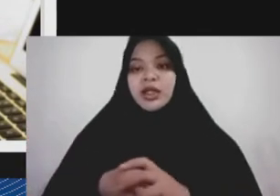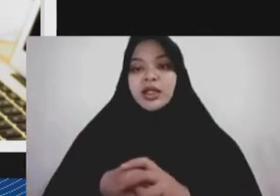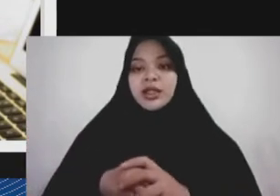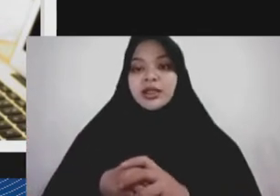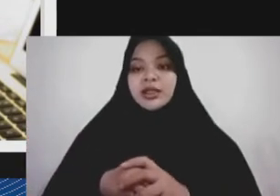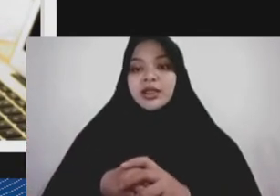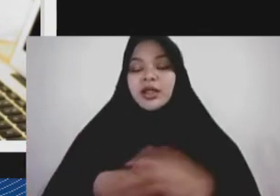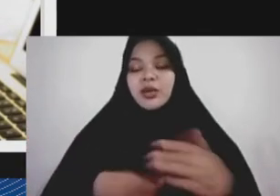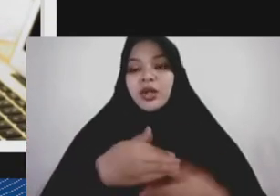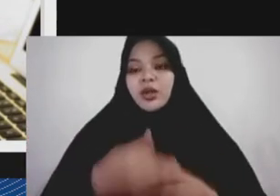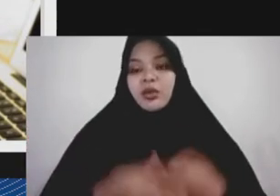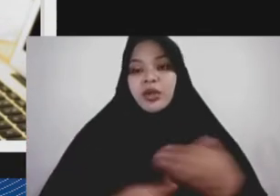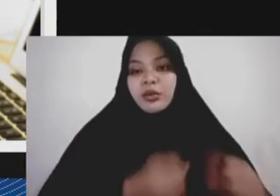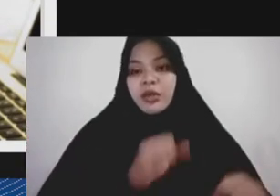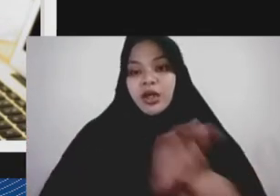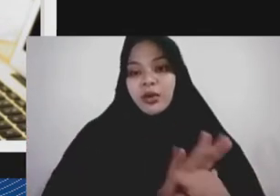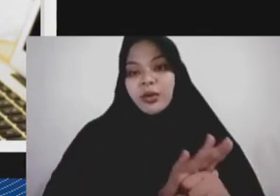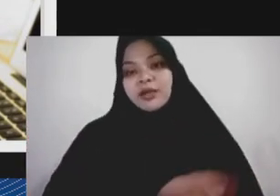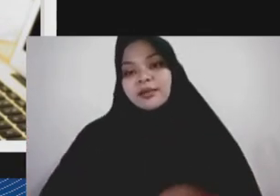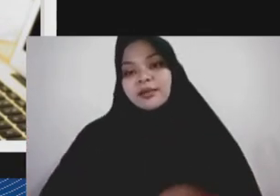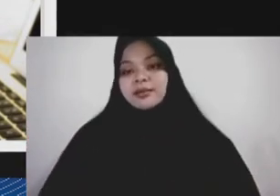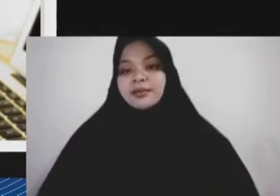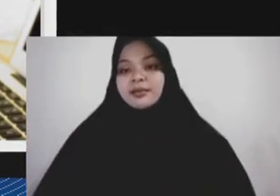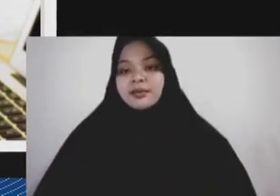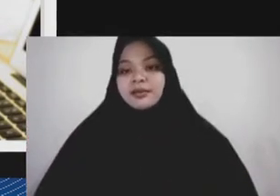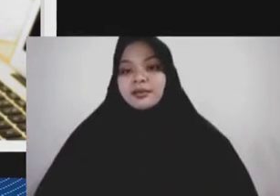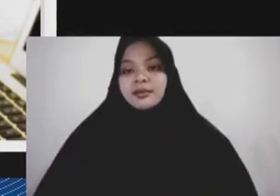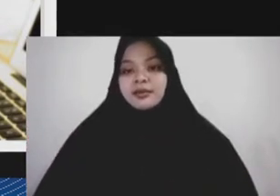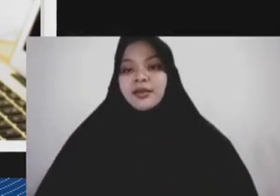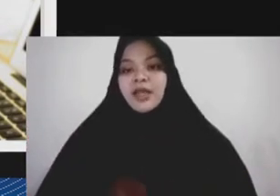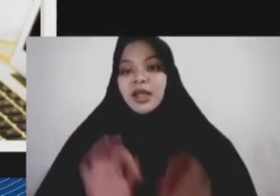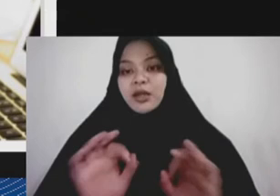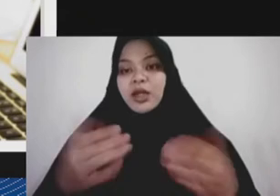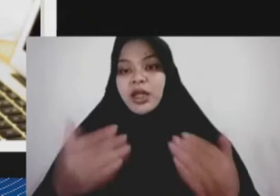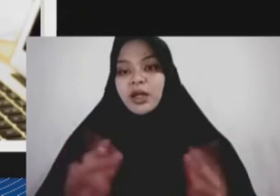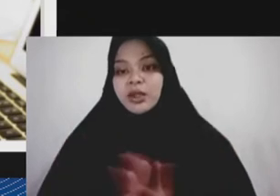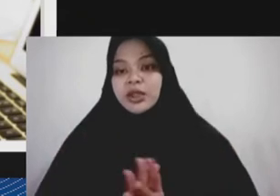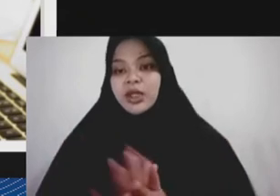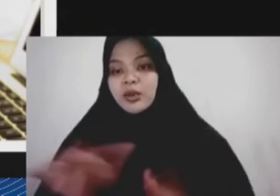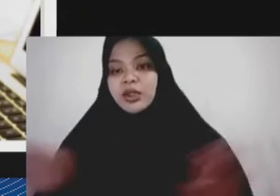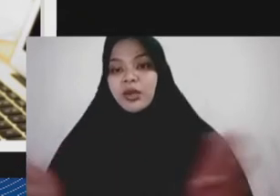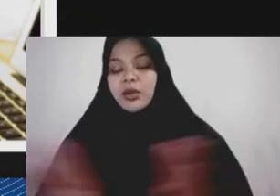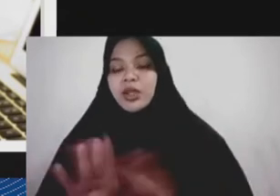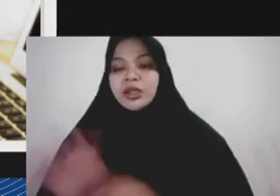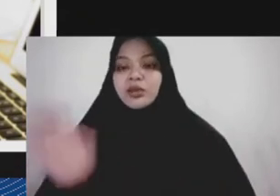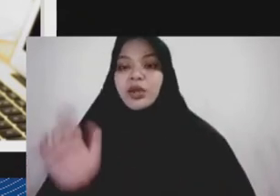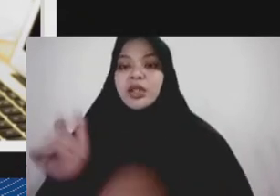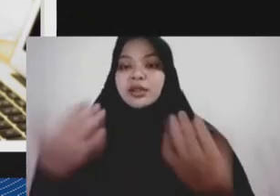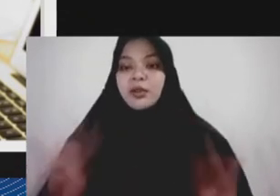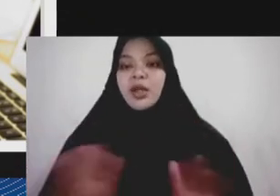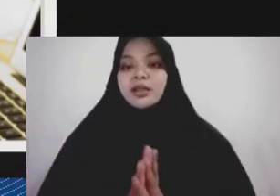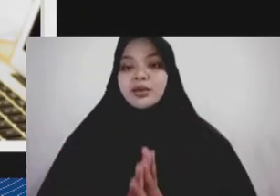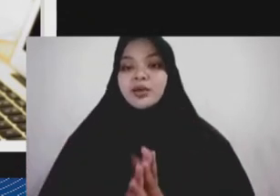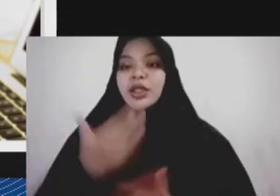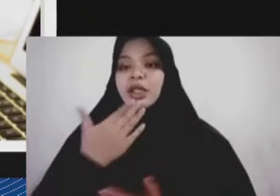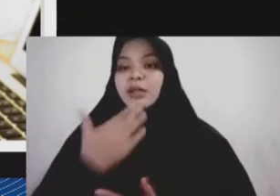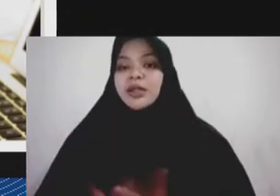pandemic of COVID-19. And with that, I will end and hand it back over to April. Thank you.